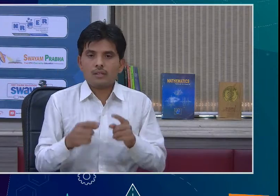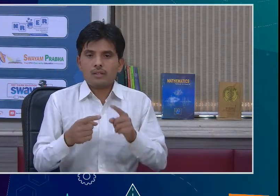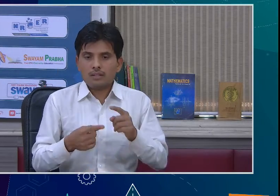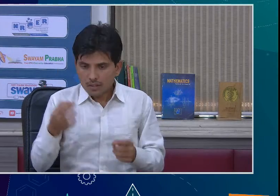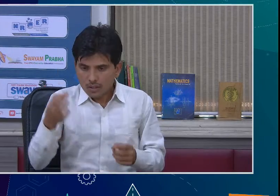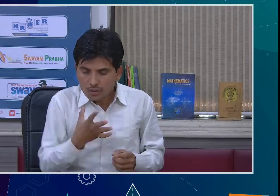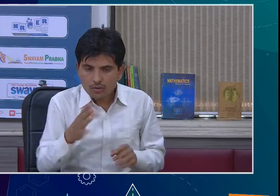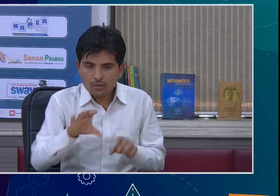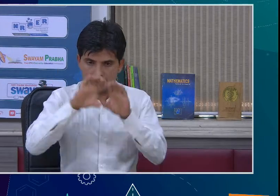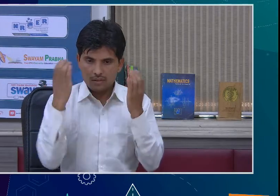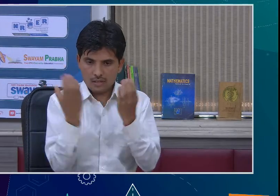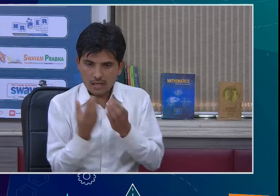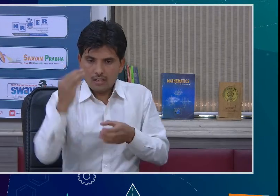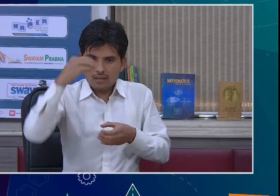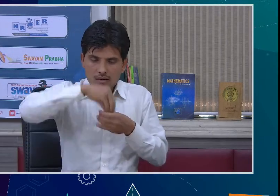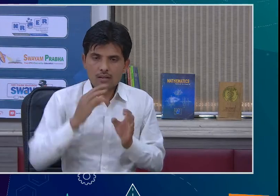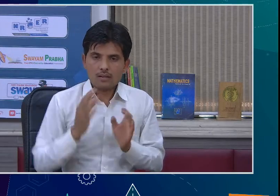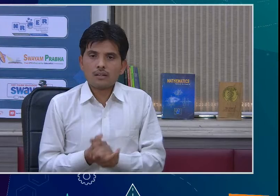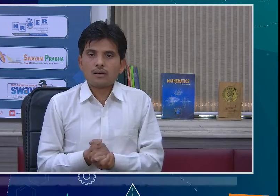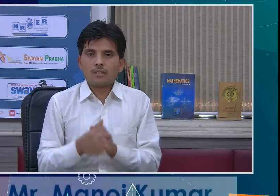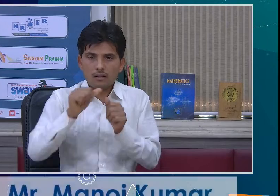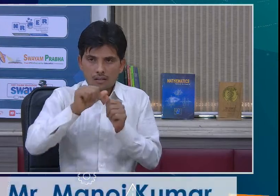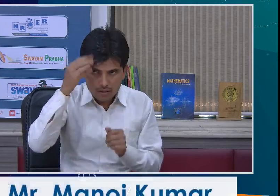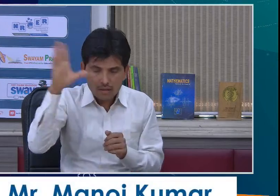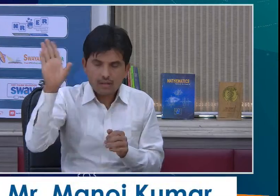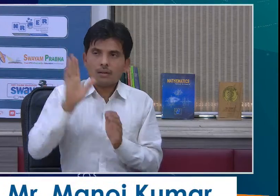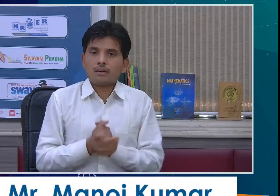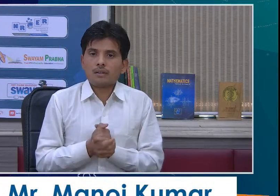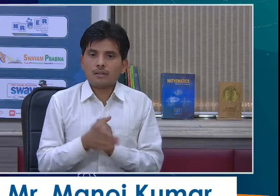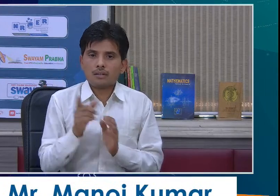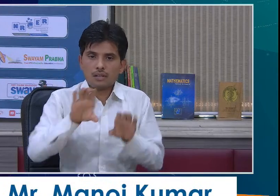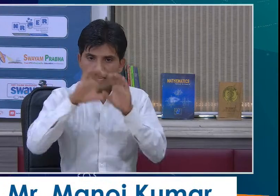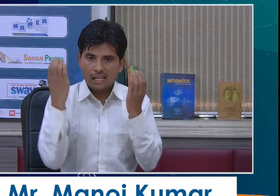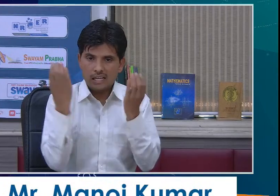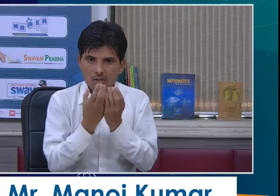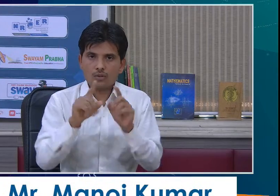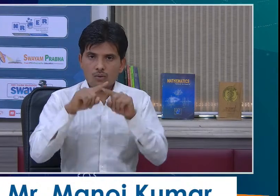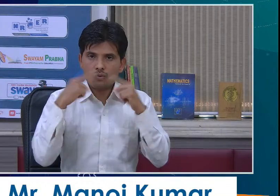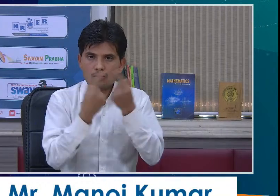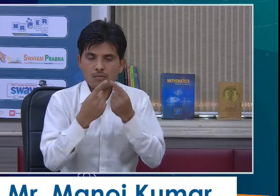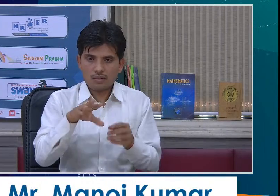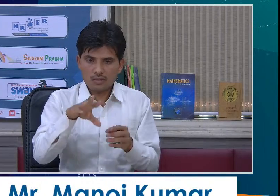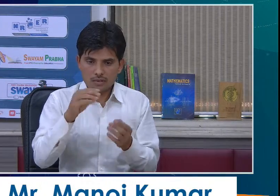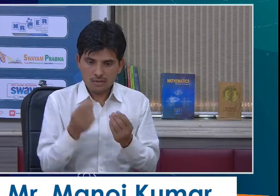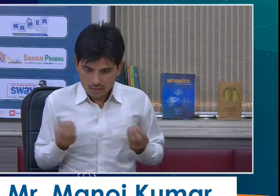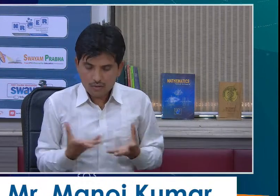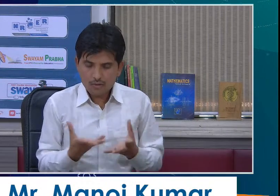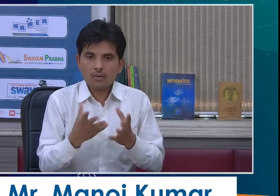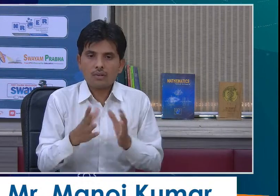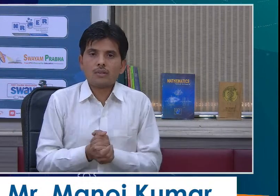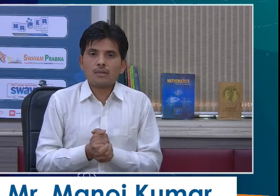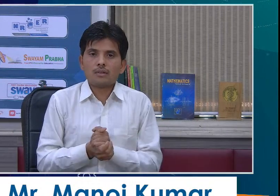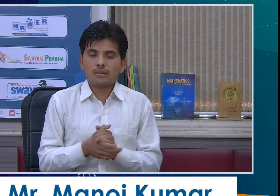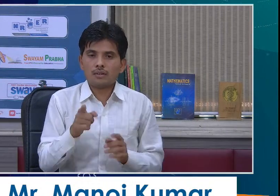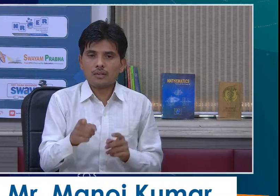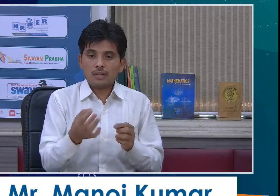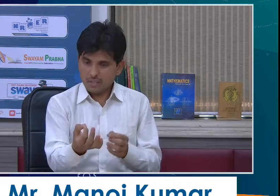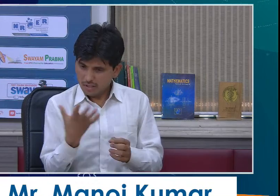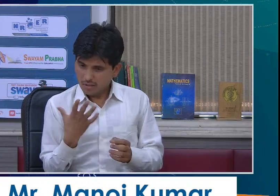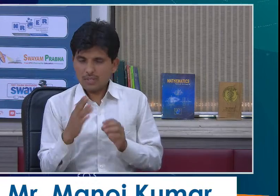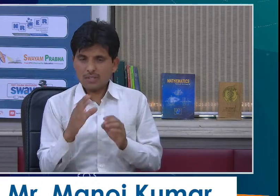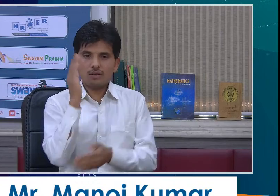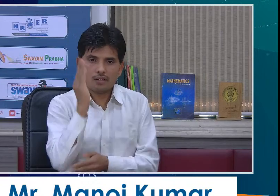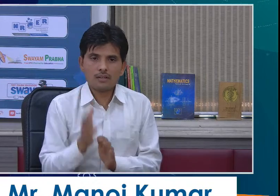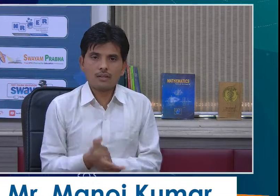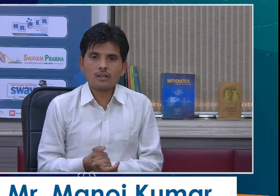classroom, where we try to raise awareness about inclusive classroom setup. So what are we going to study in today's special session? Well,